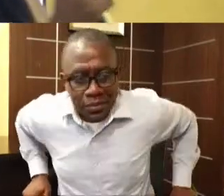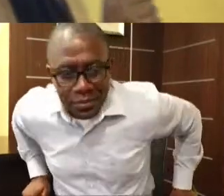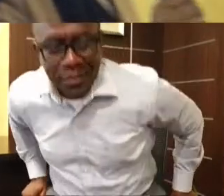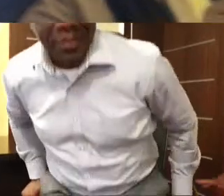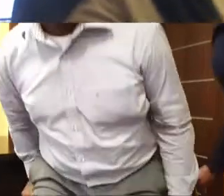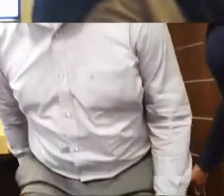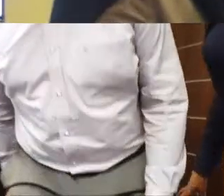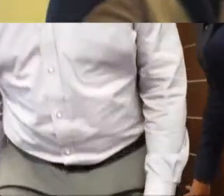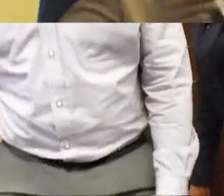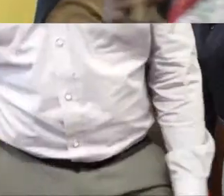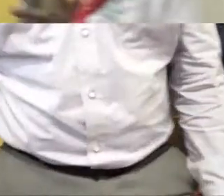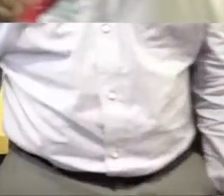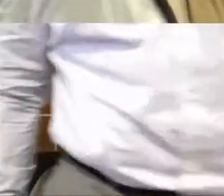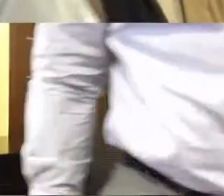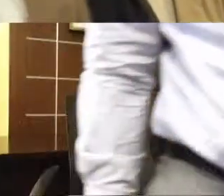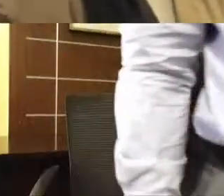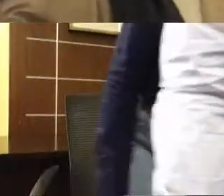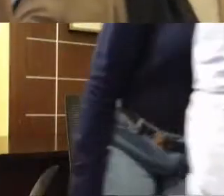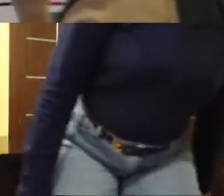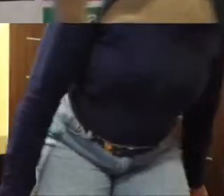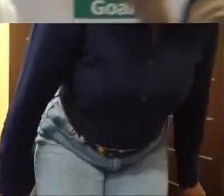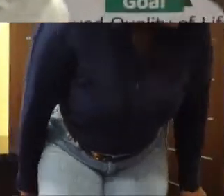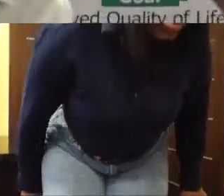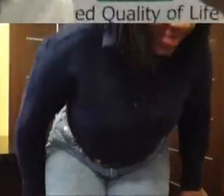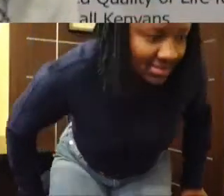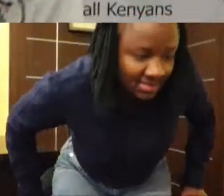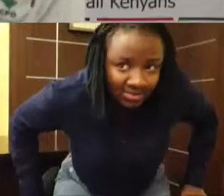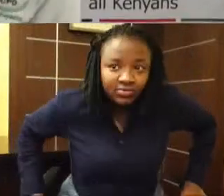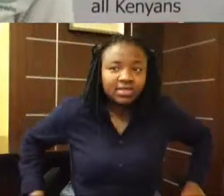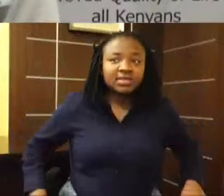Thank you. As you can see.